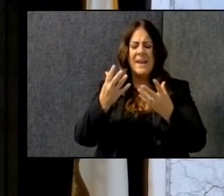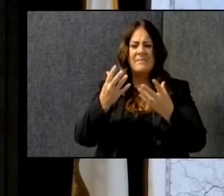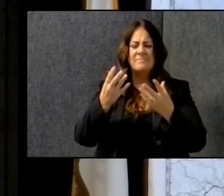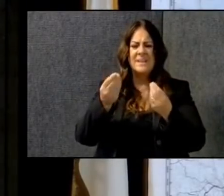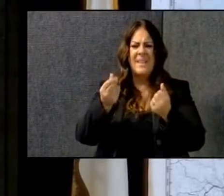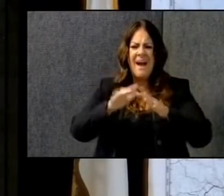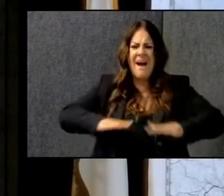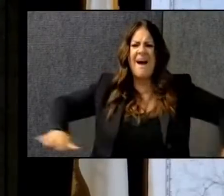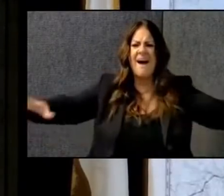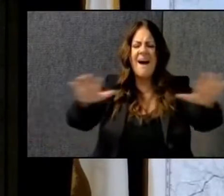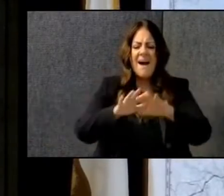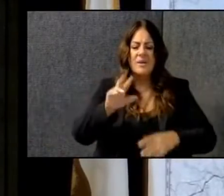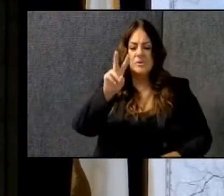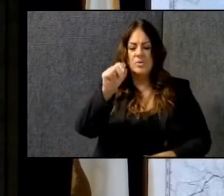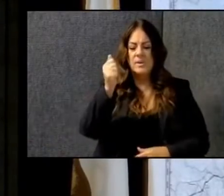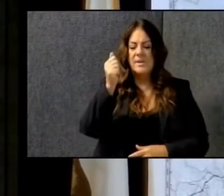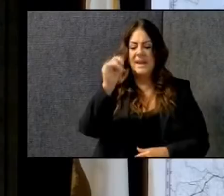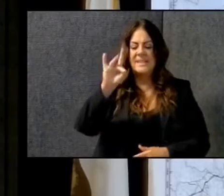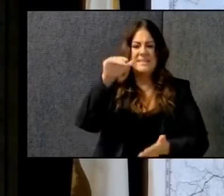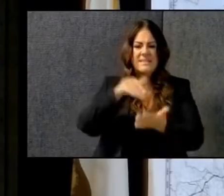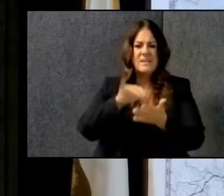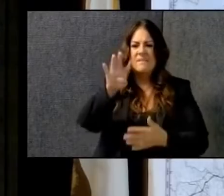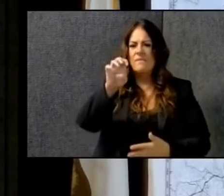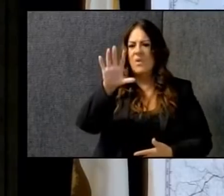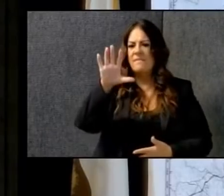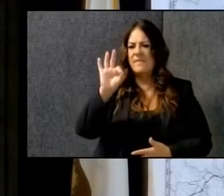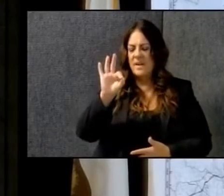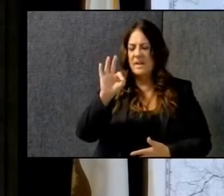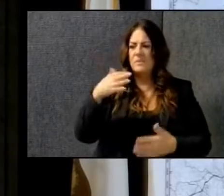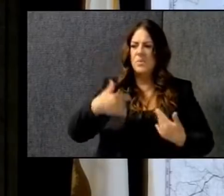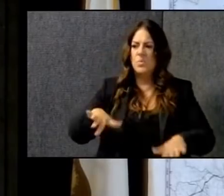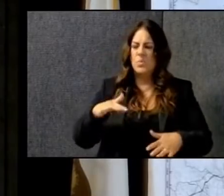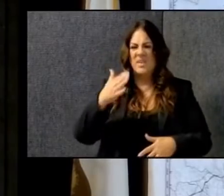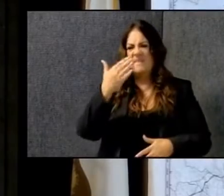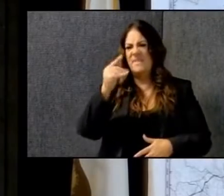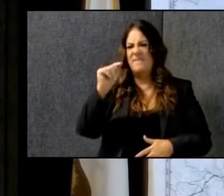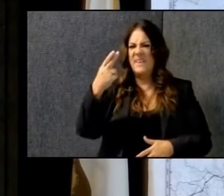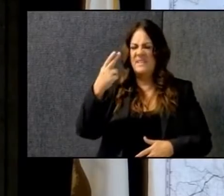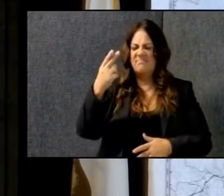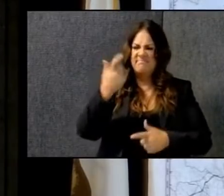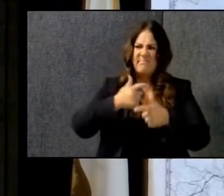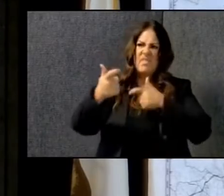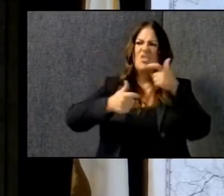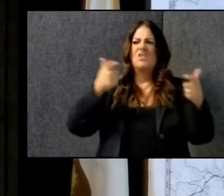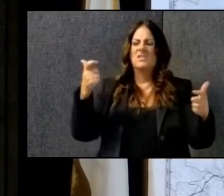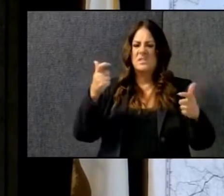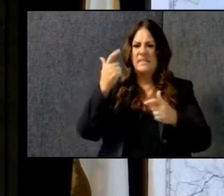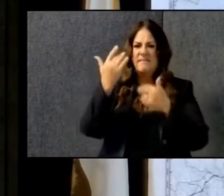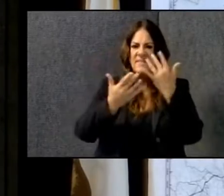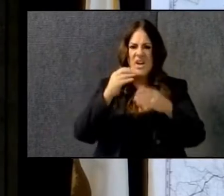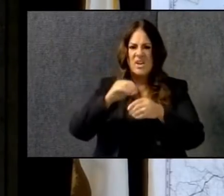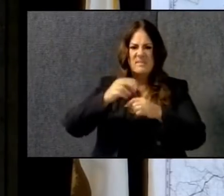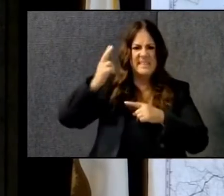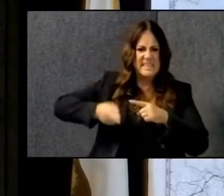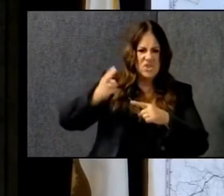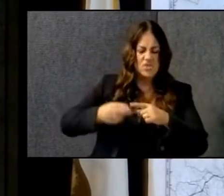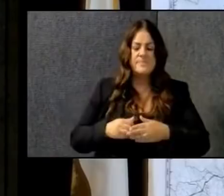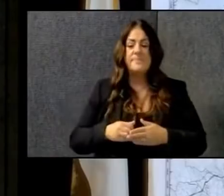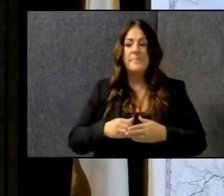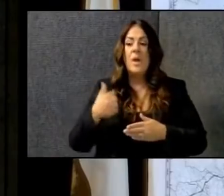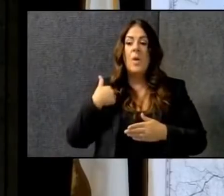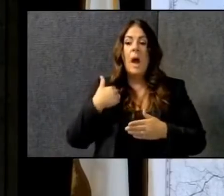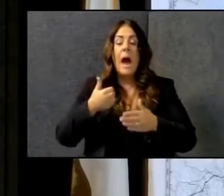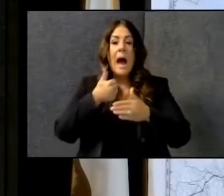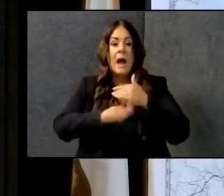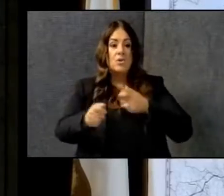218,459 acres and is still the 15th largest fire in California history. We are currently 53%